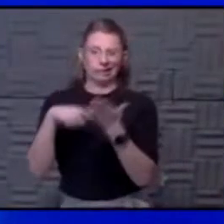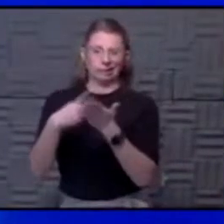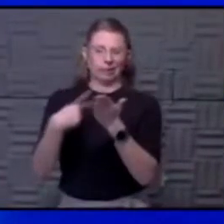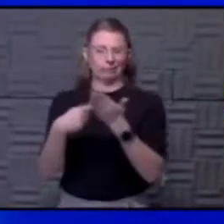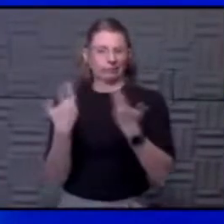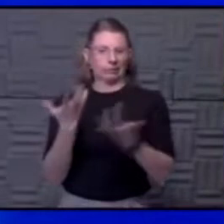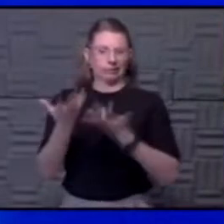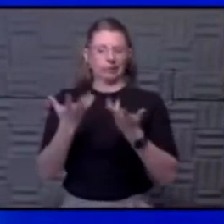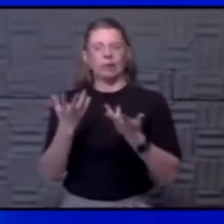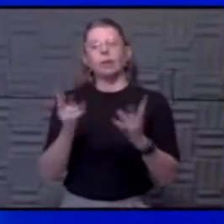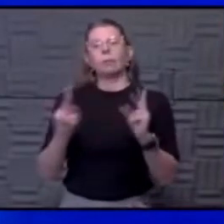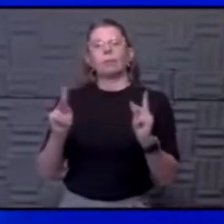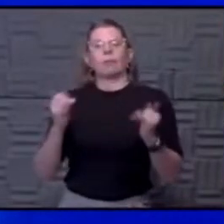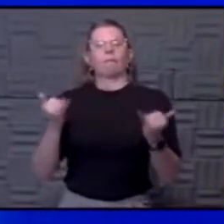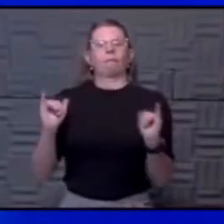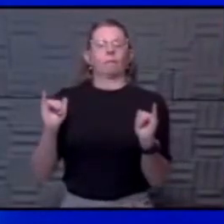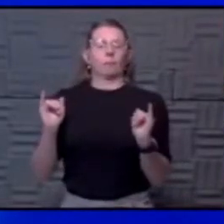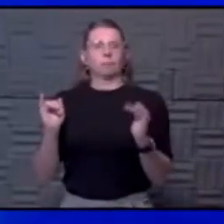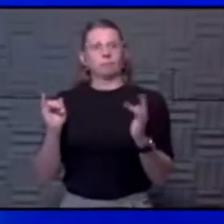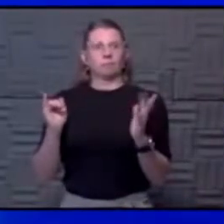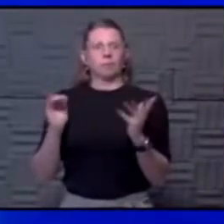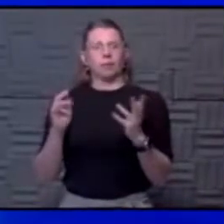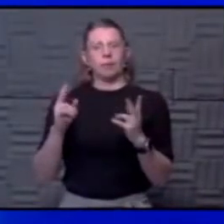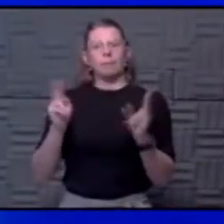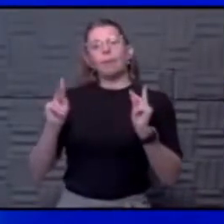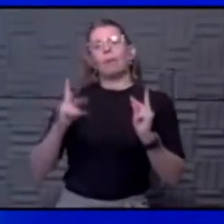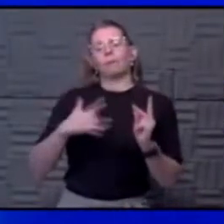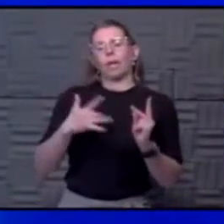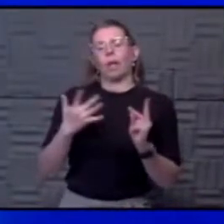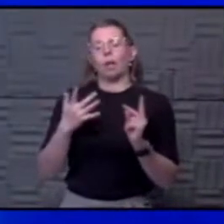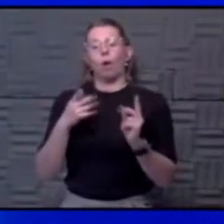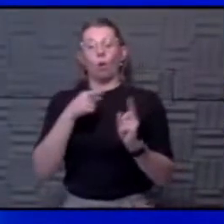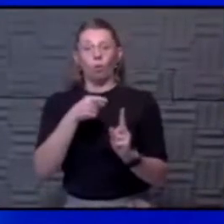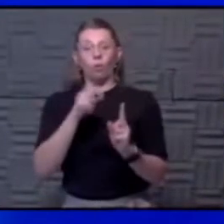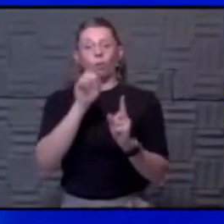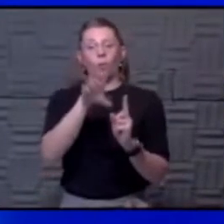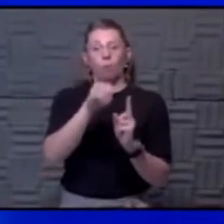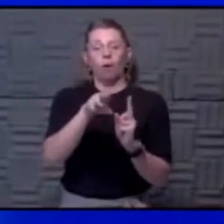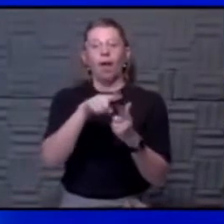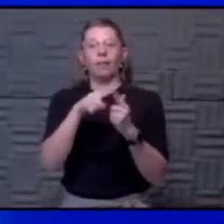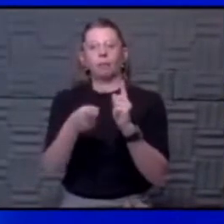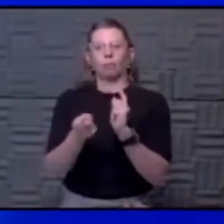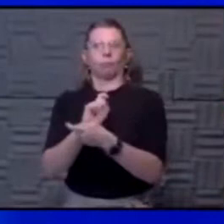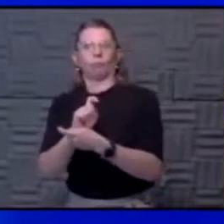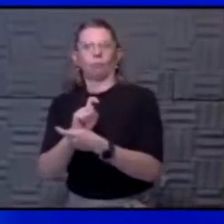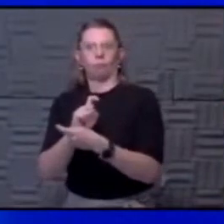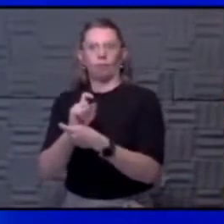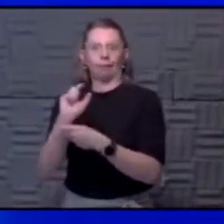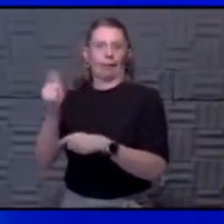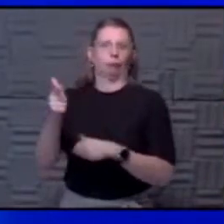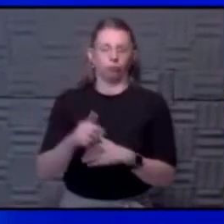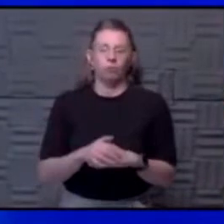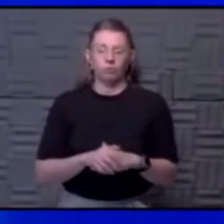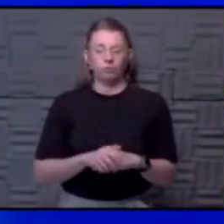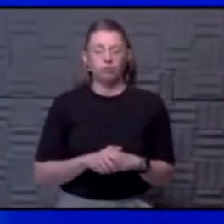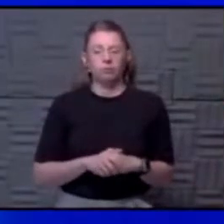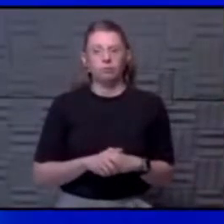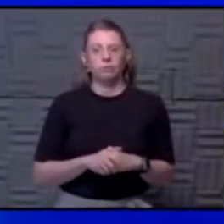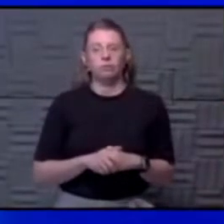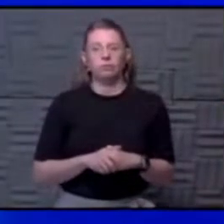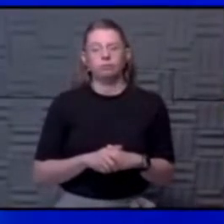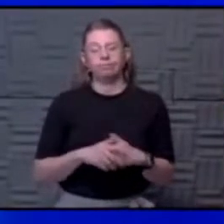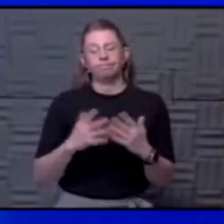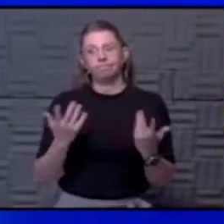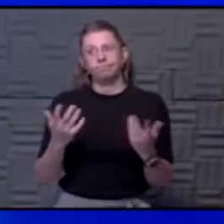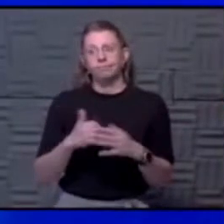whenever people feel like they are saying one thing, then changing it at a later date. My question is, can this, for lack of a